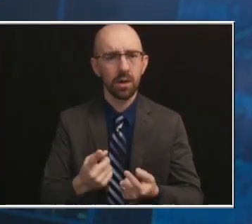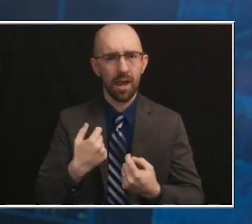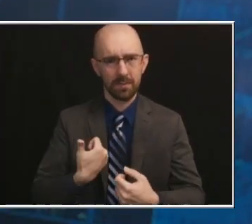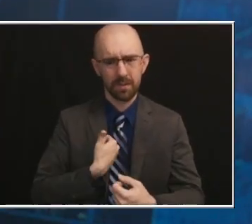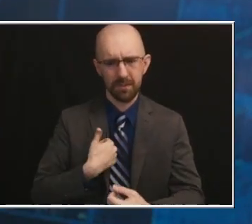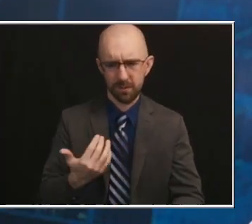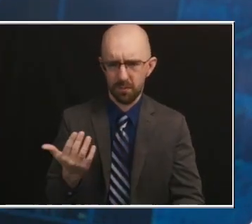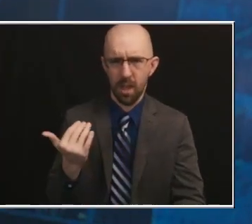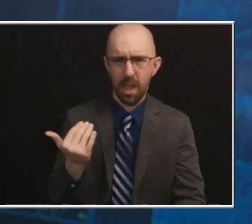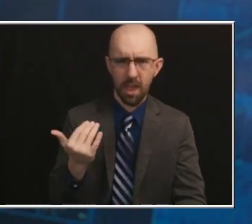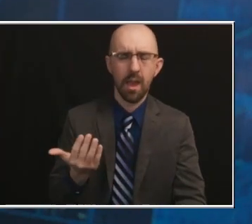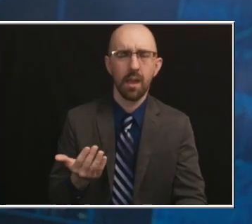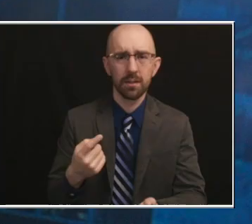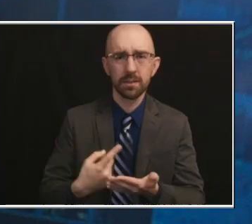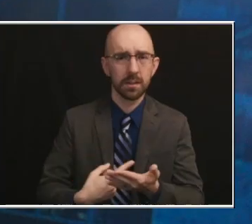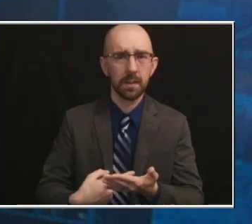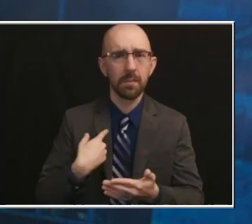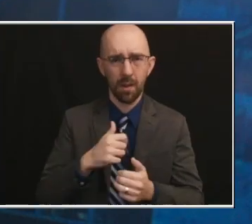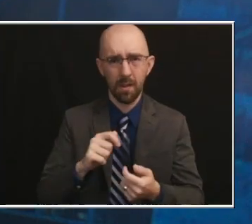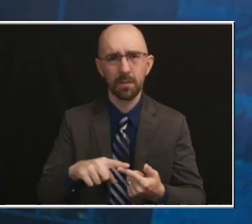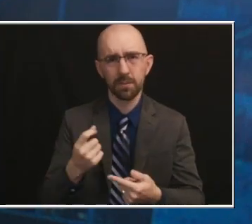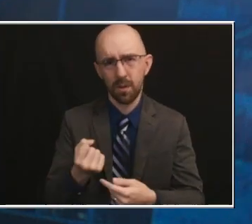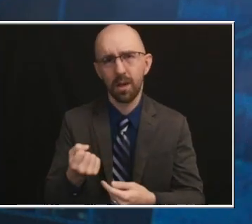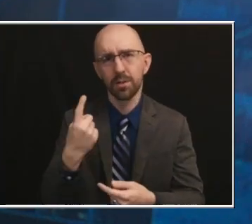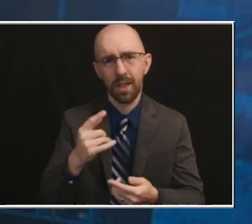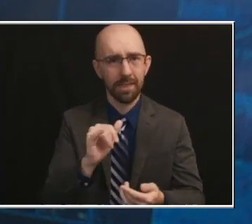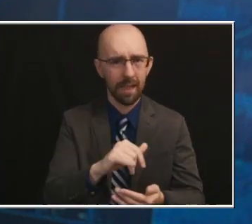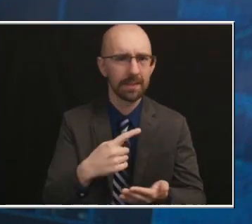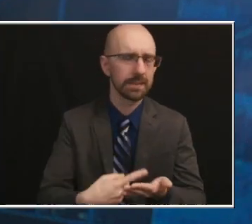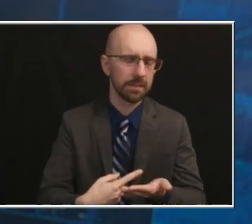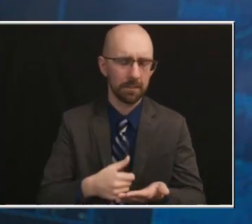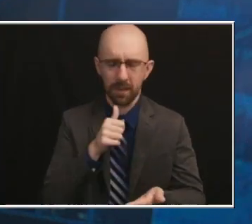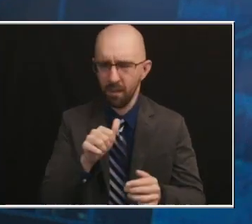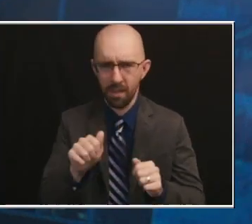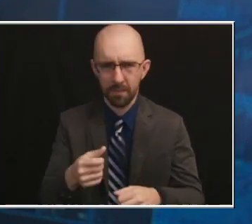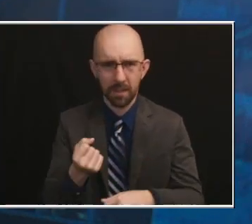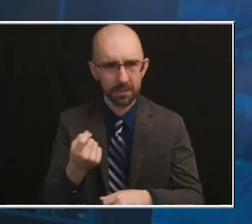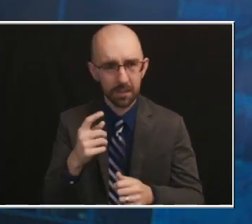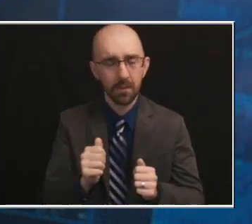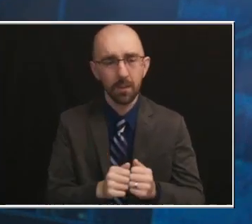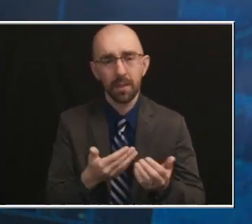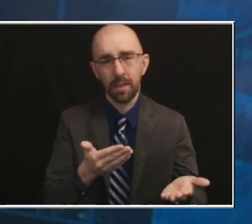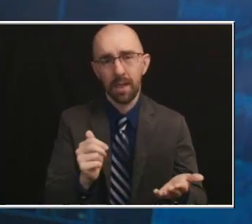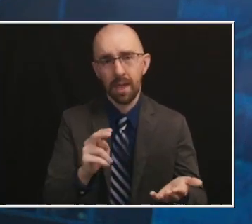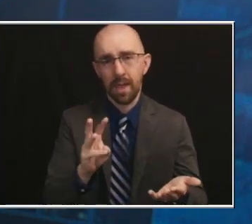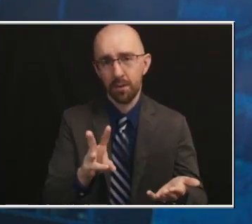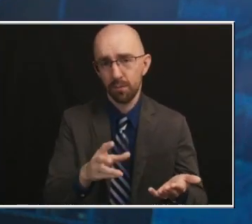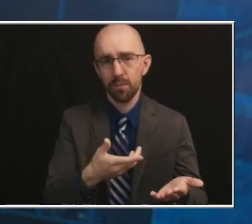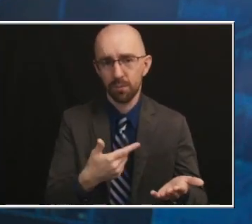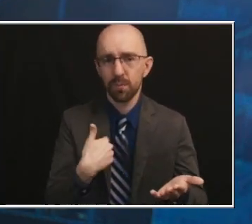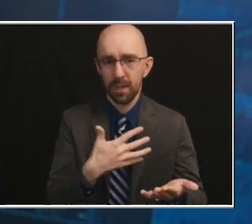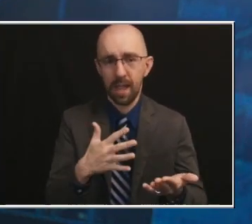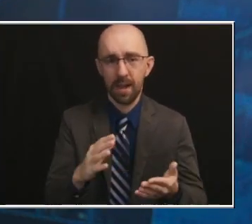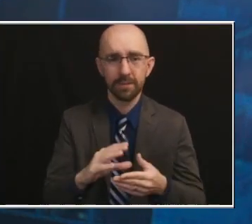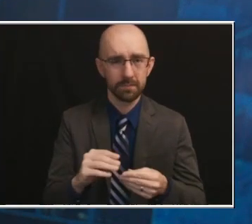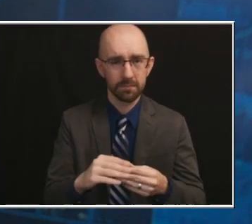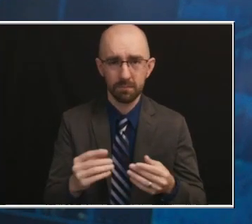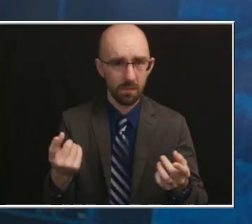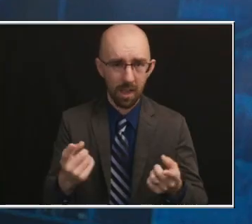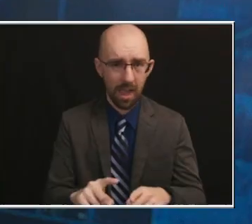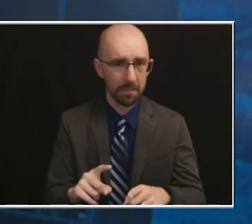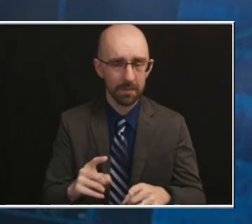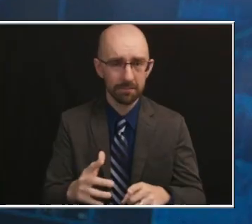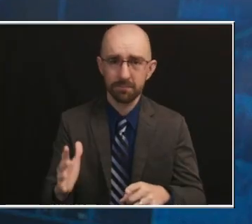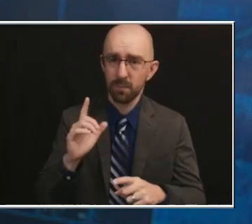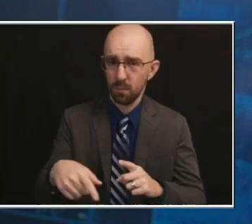And so sometimes we're able to understand that, sometimes we're not. And so with Andrew, you know, we kind of said, well, what happened, you know, back when you served?